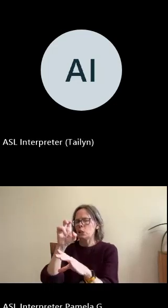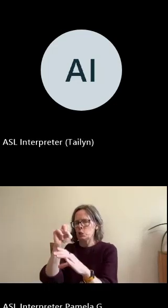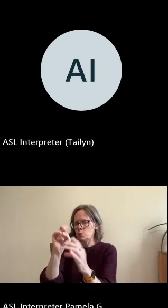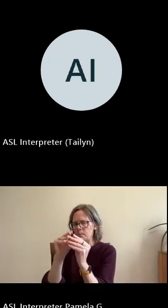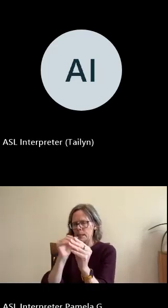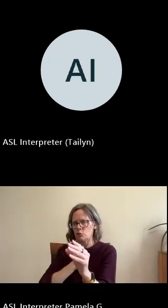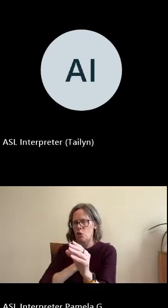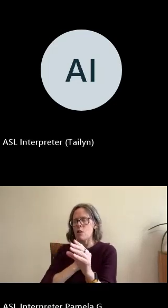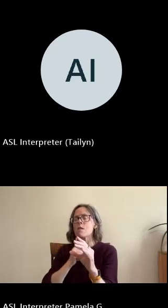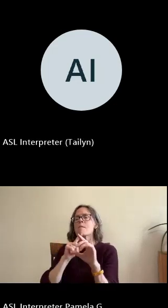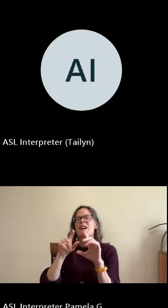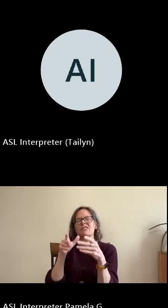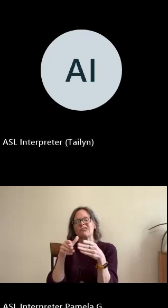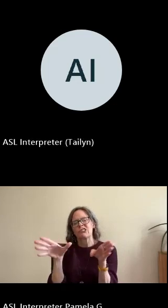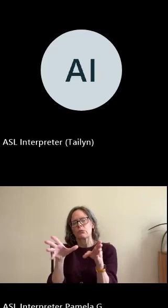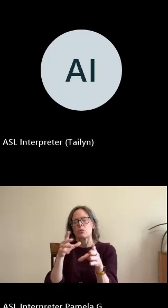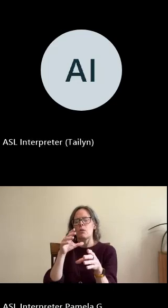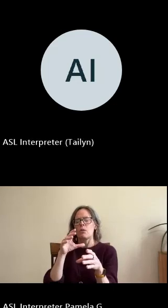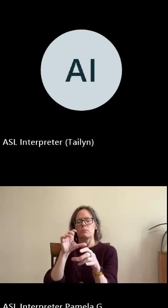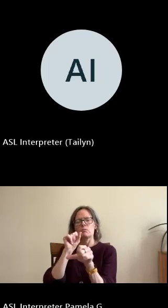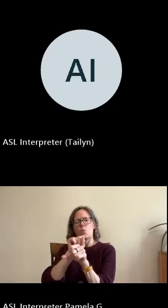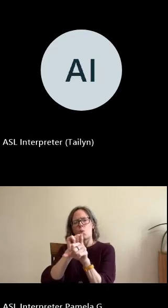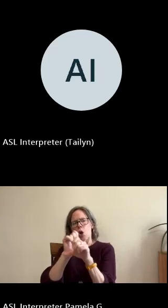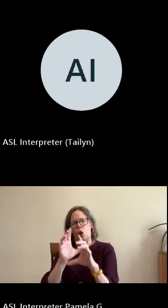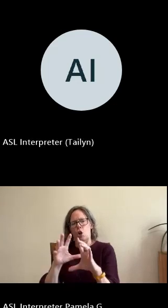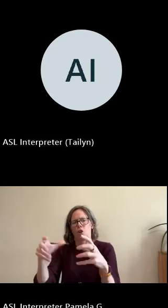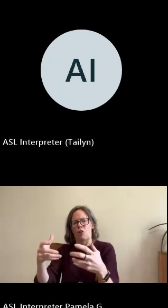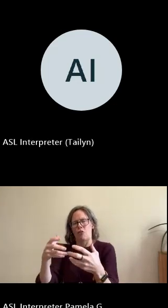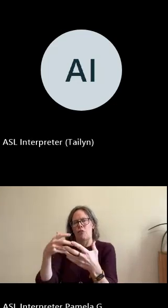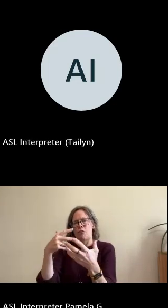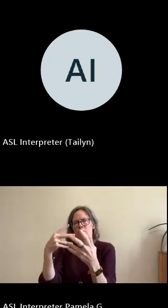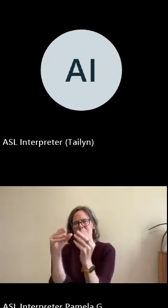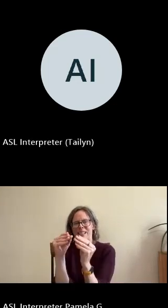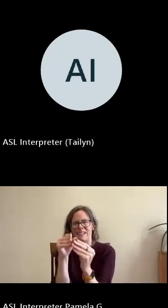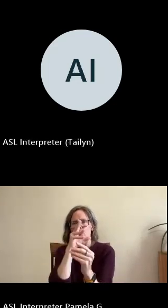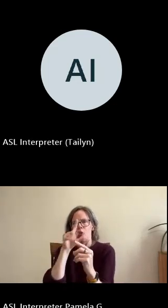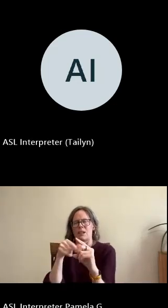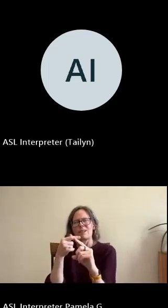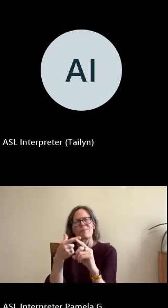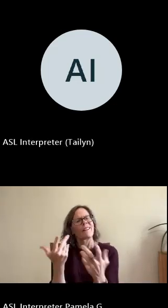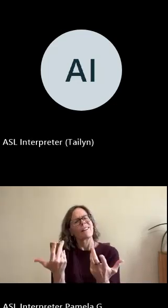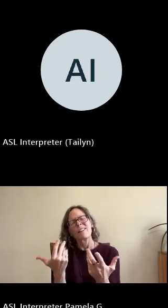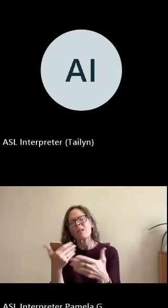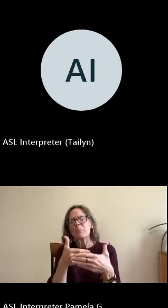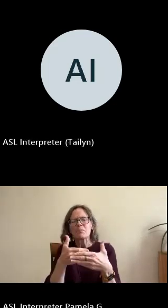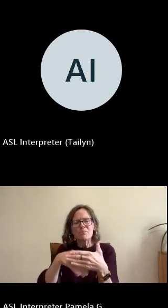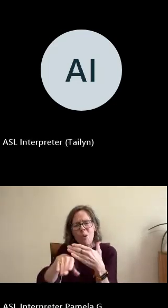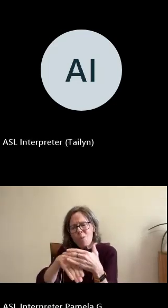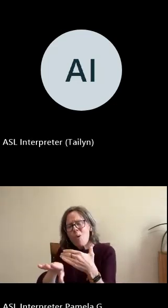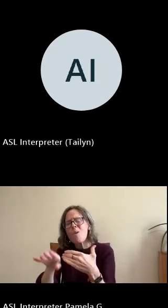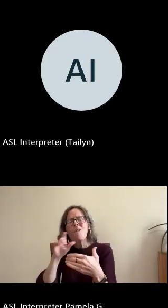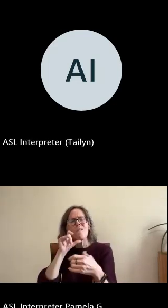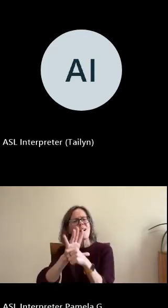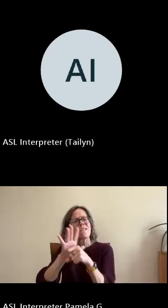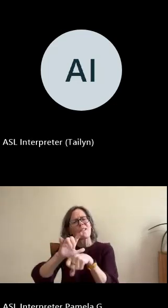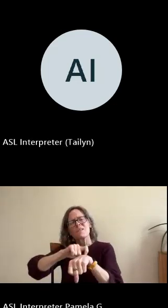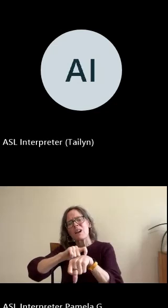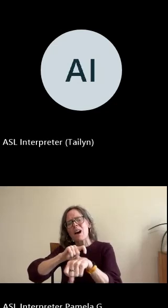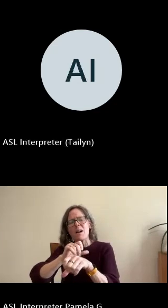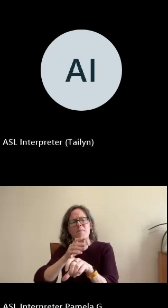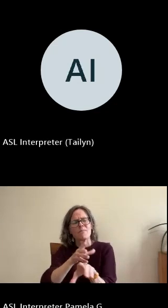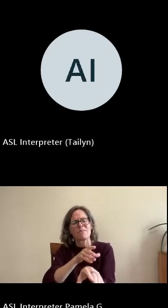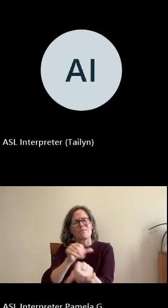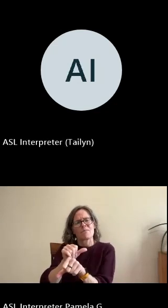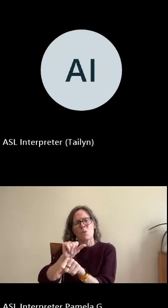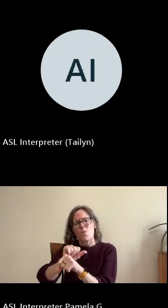just the challenges of that. This was back in, I would say, 2016, maybe 2017. And right away,